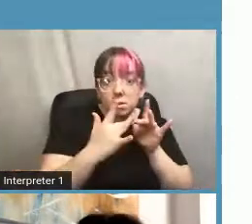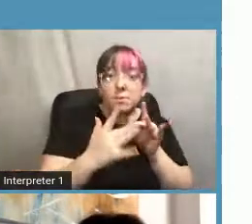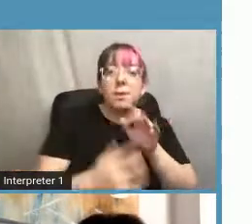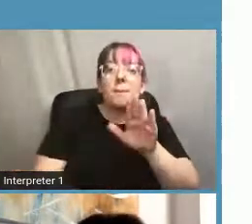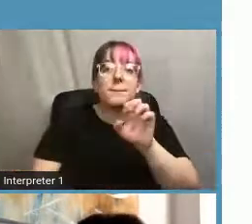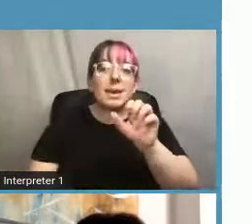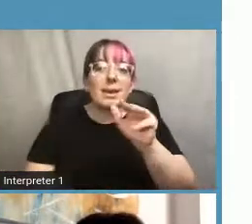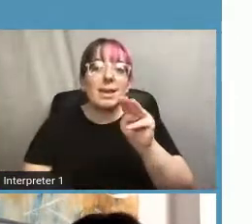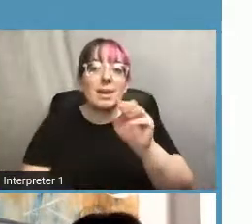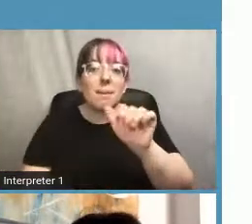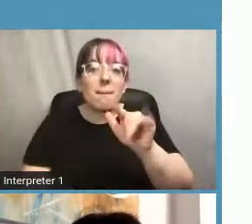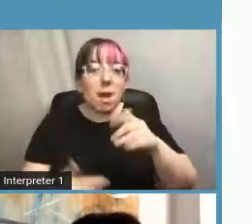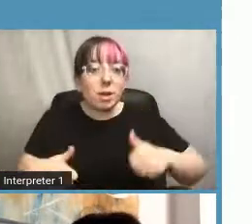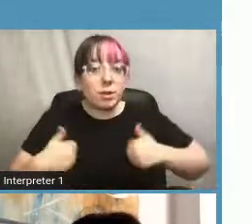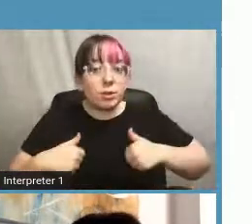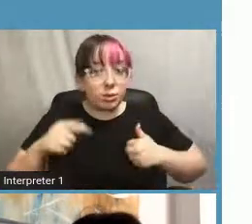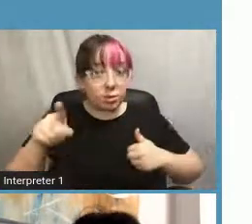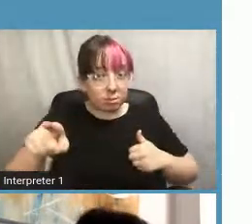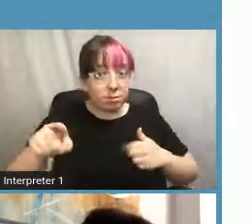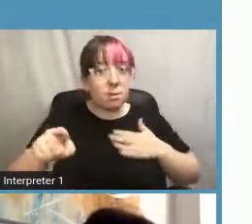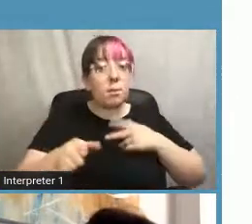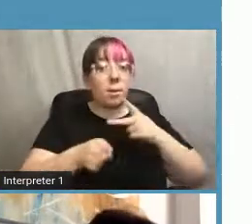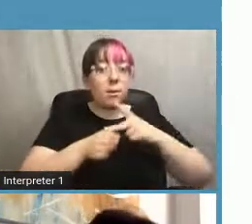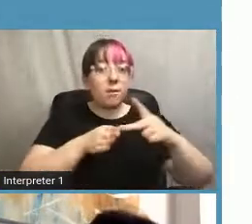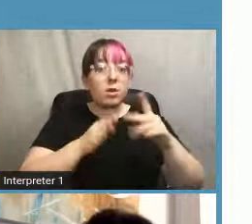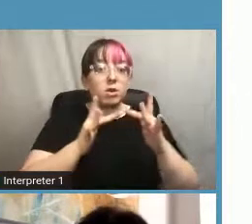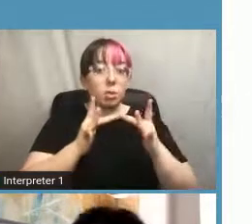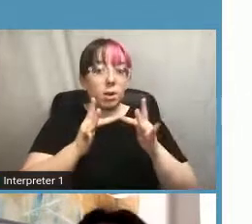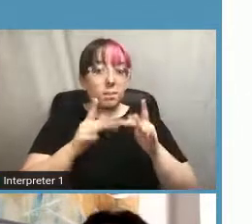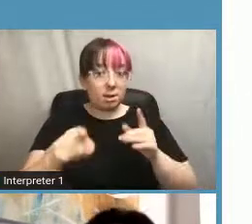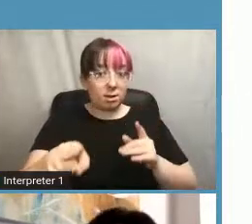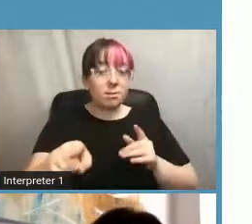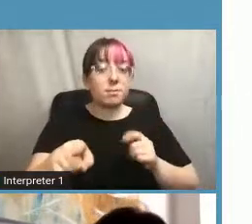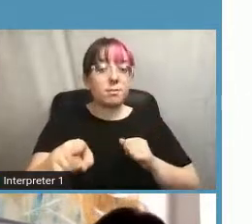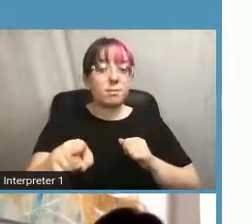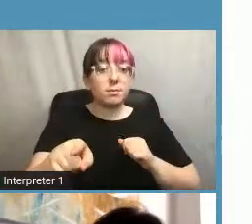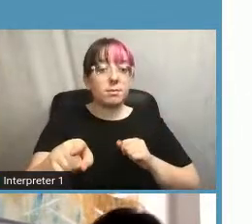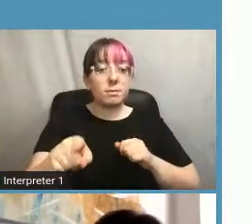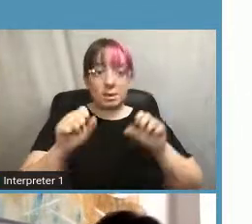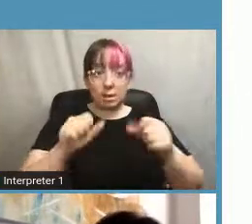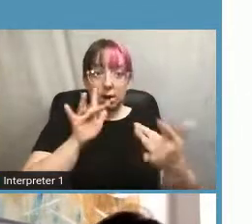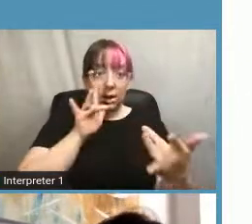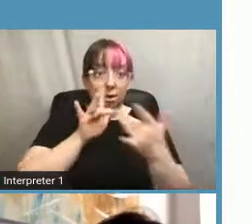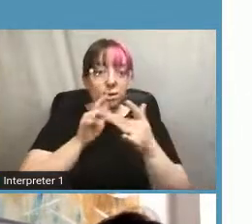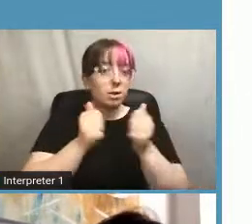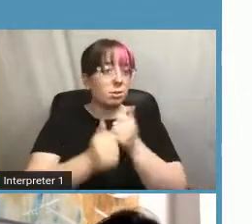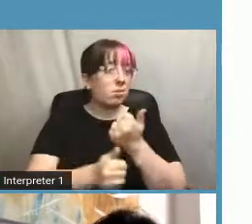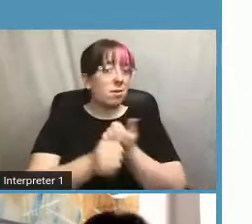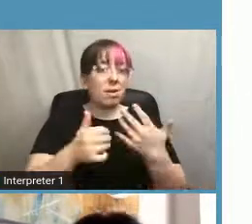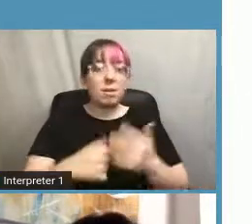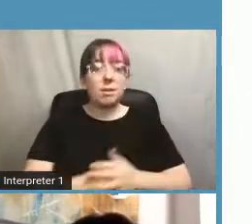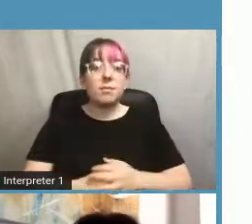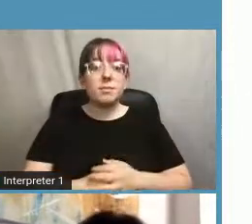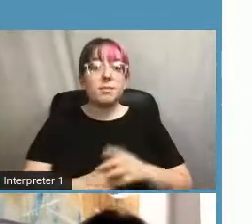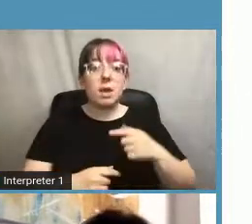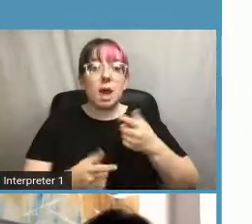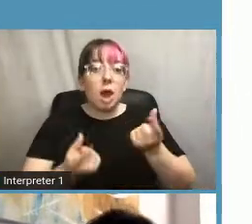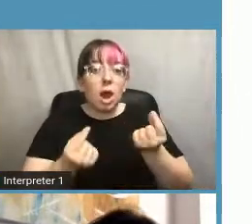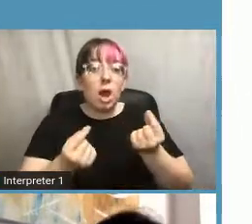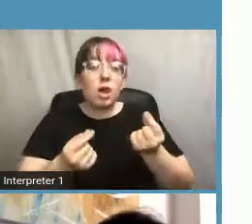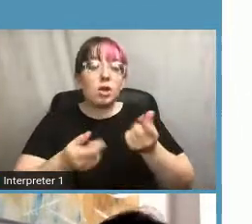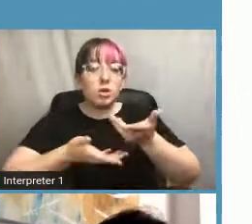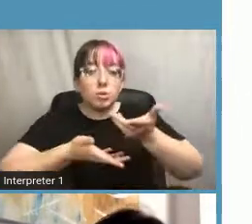email and my professional website. You can get in touch with me for that. I do consulting, I